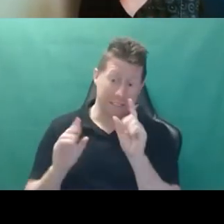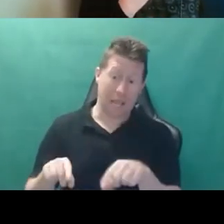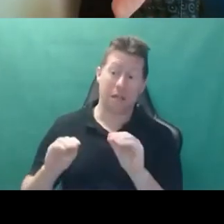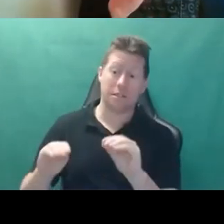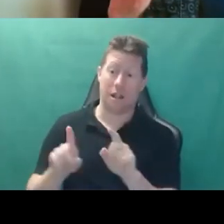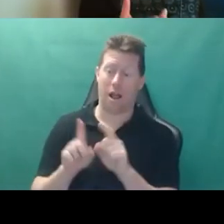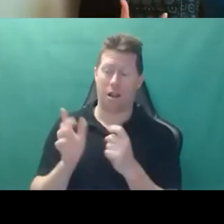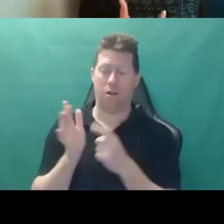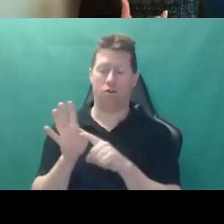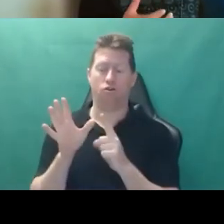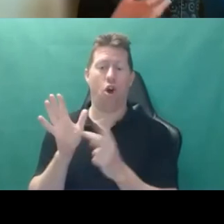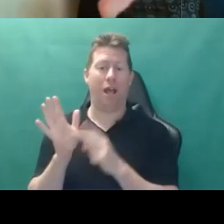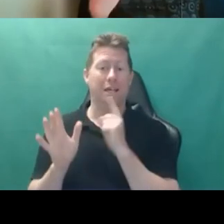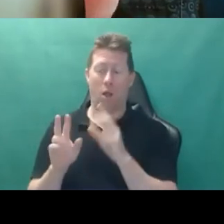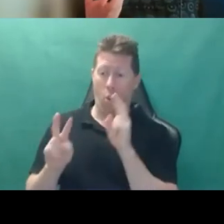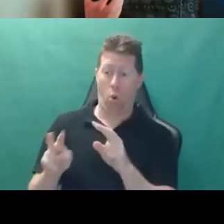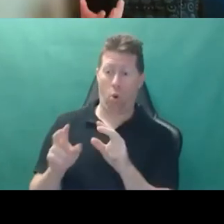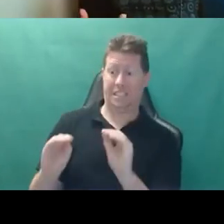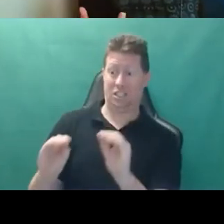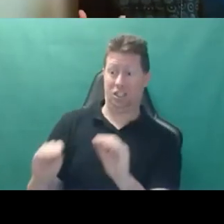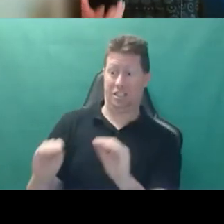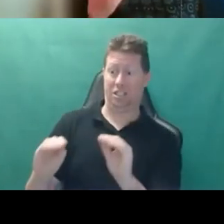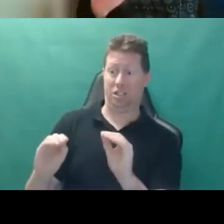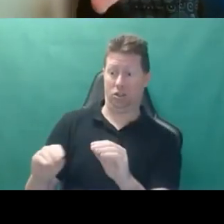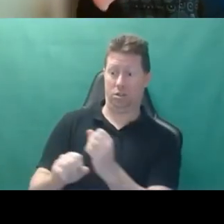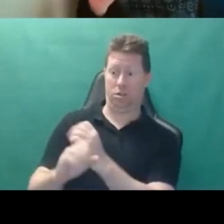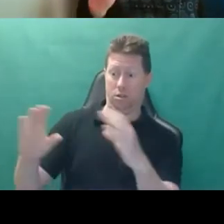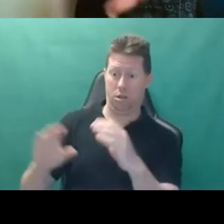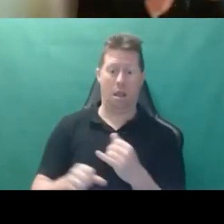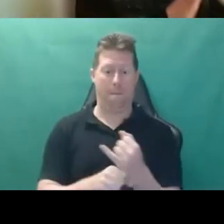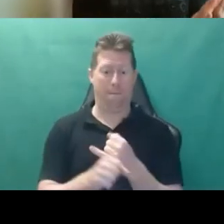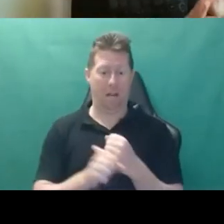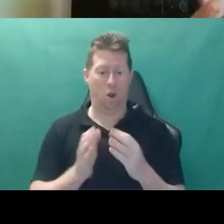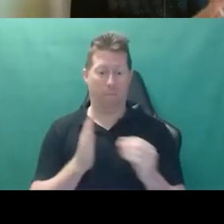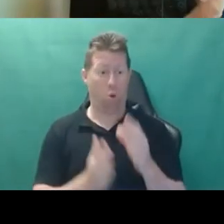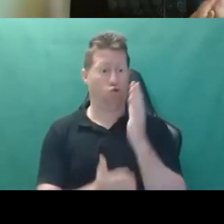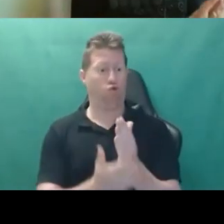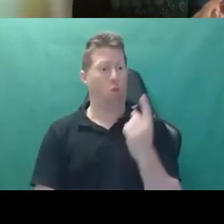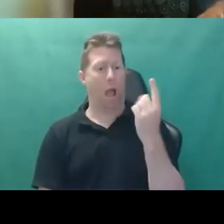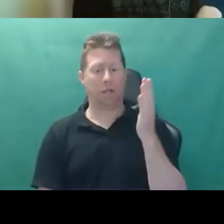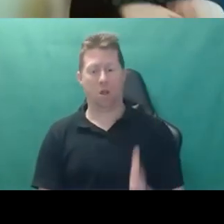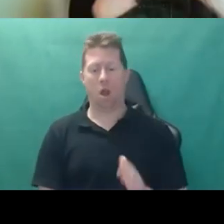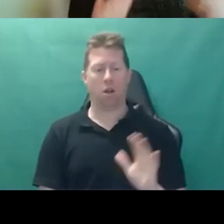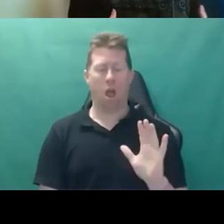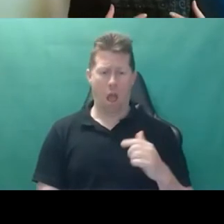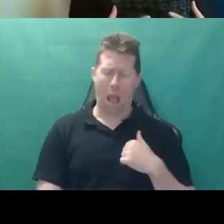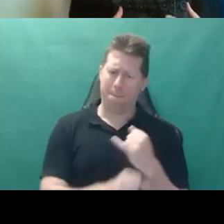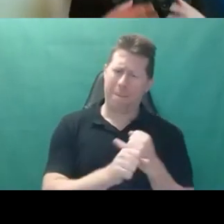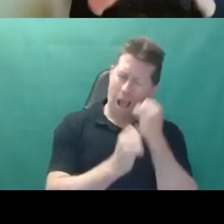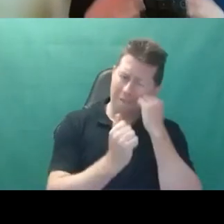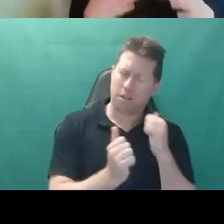start, think about these things as all positioned, start thinking about medical models as not just truth. You know, I'm not debating medical evidence, but